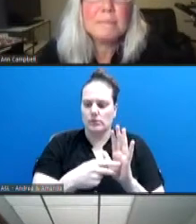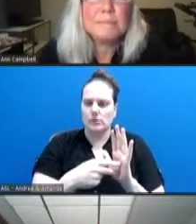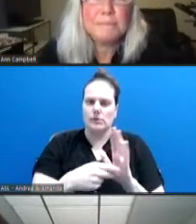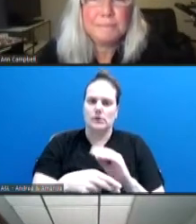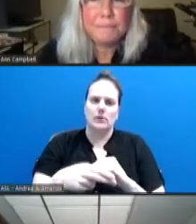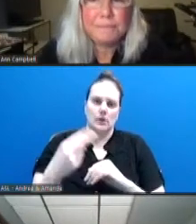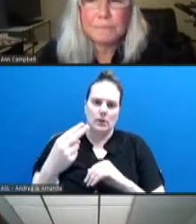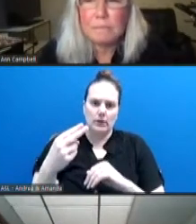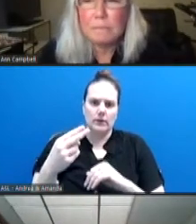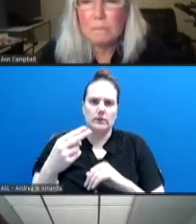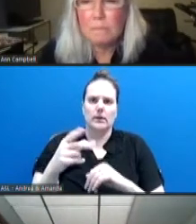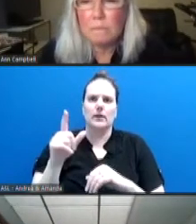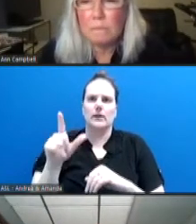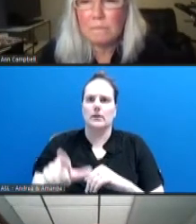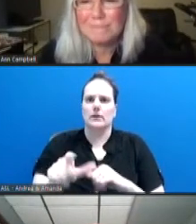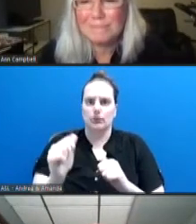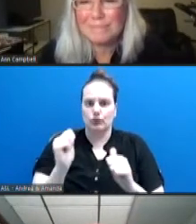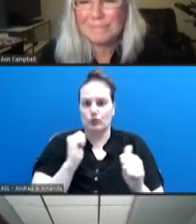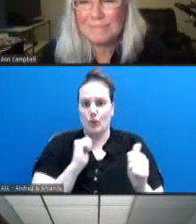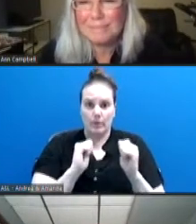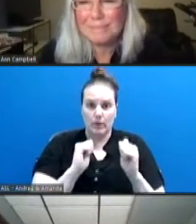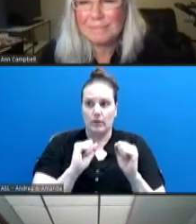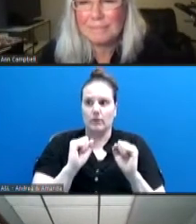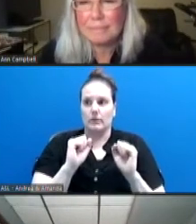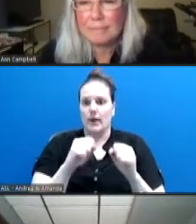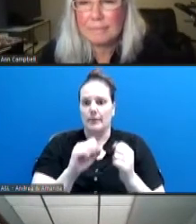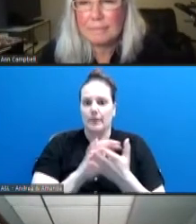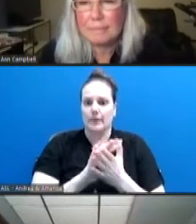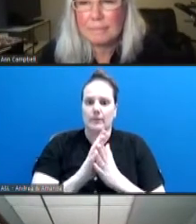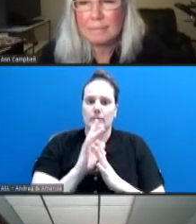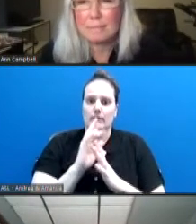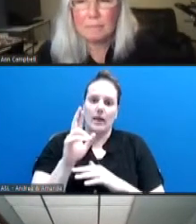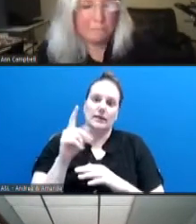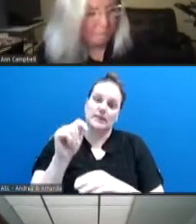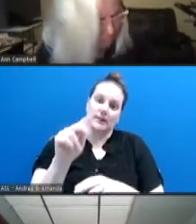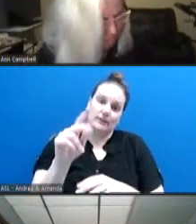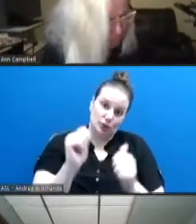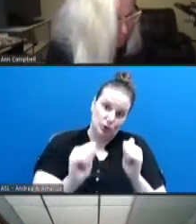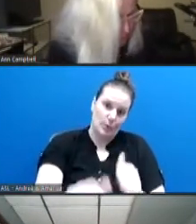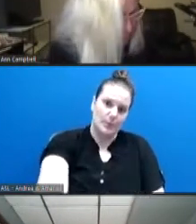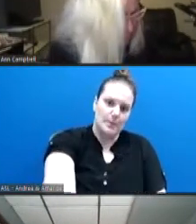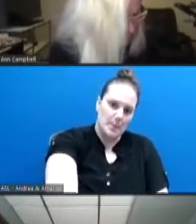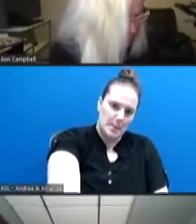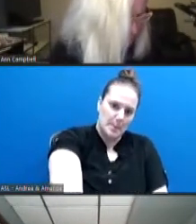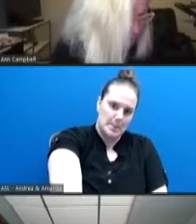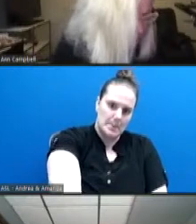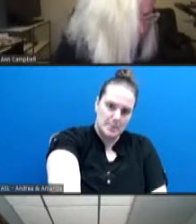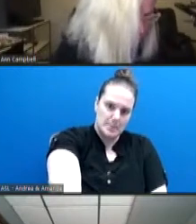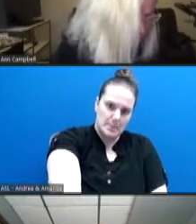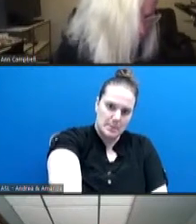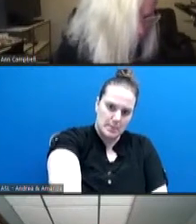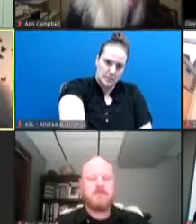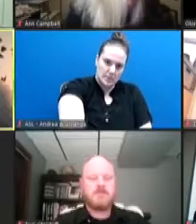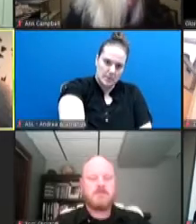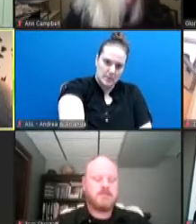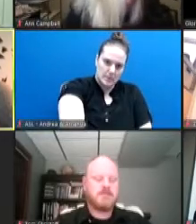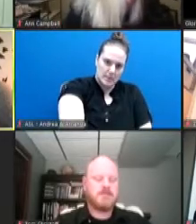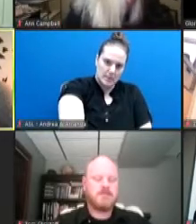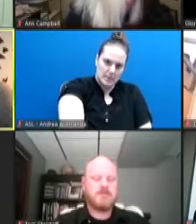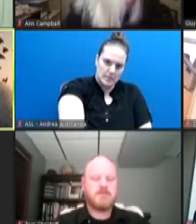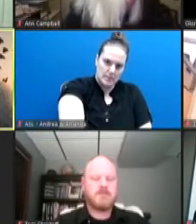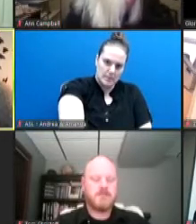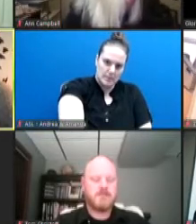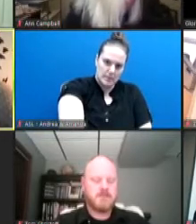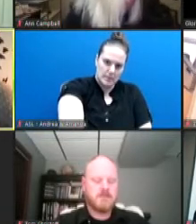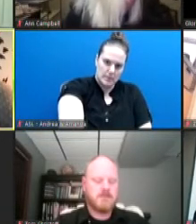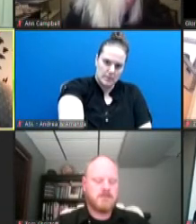and, oh, the drama. I mean, really, we could be a reality TV show. So I really encourage you to come and join with us, because this